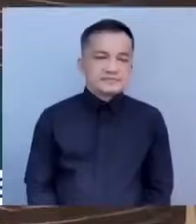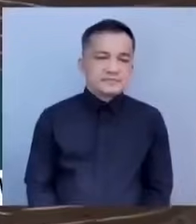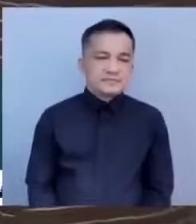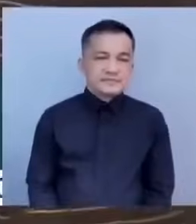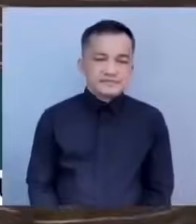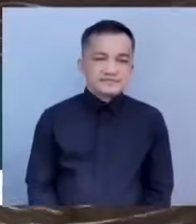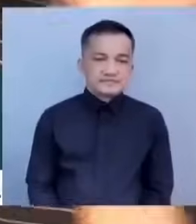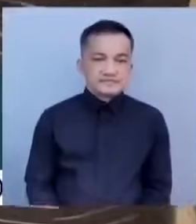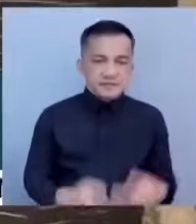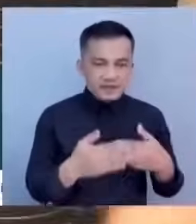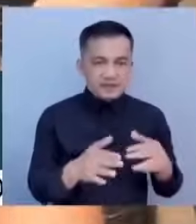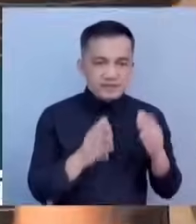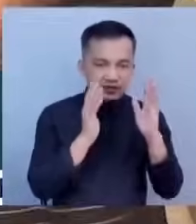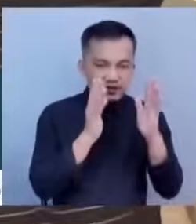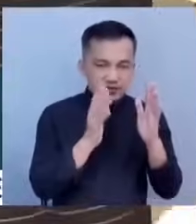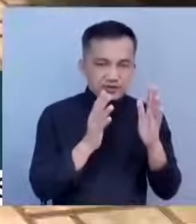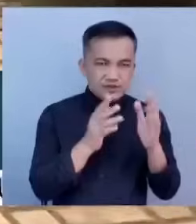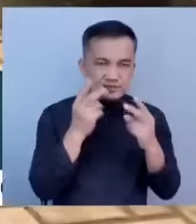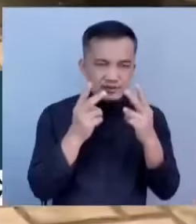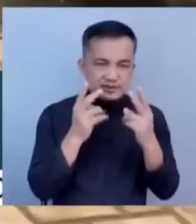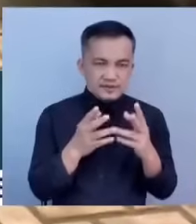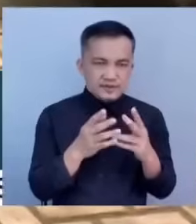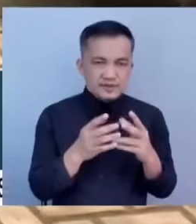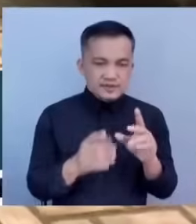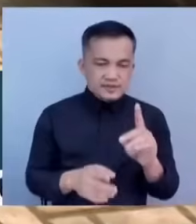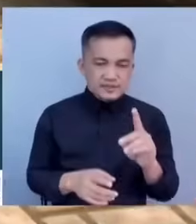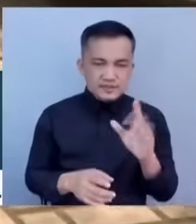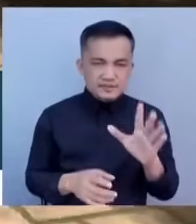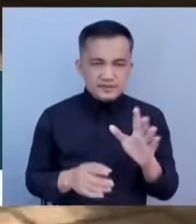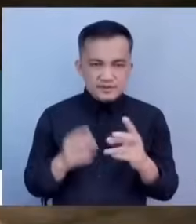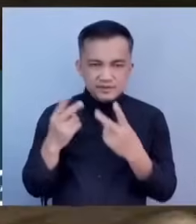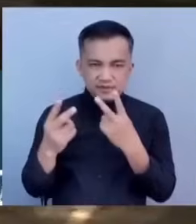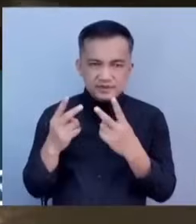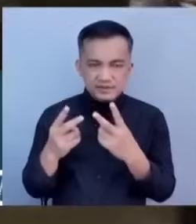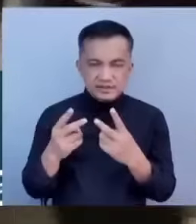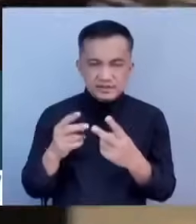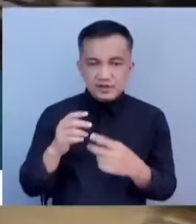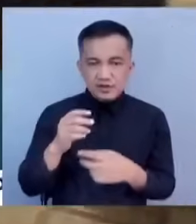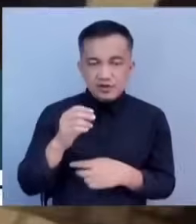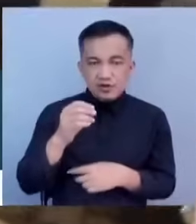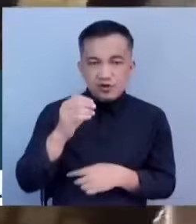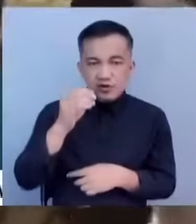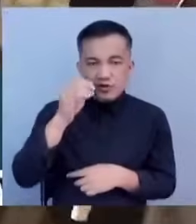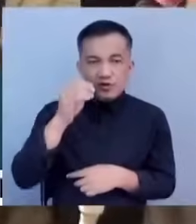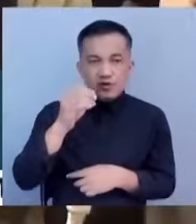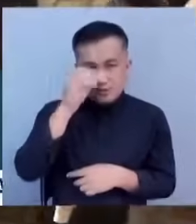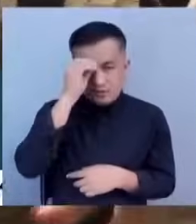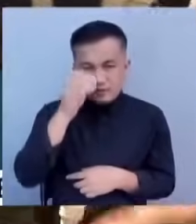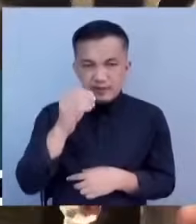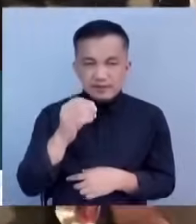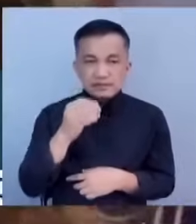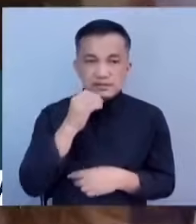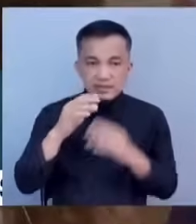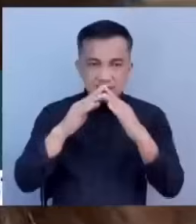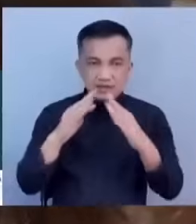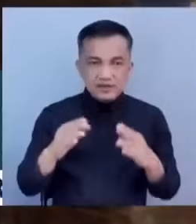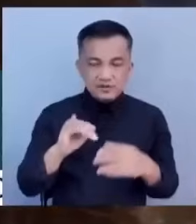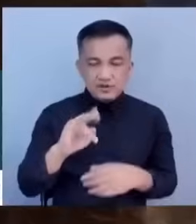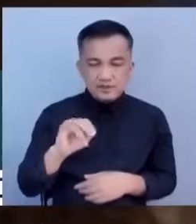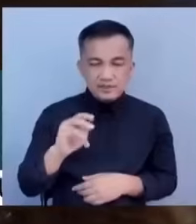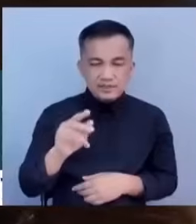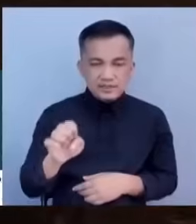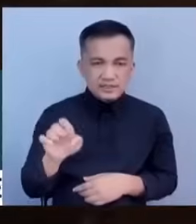After a quick chat with her visitors, De Lima visited an orphanage and school in Iriga City where her aunt is an